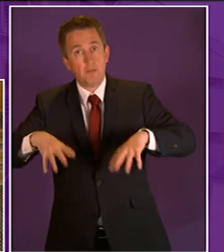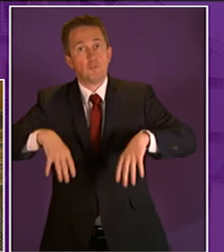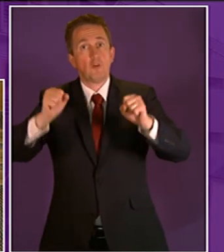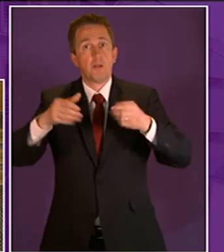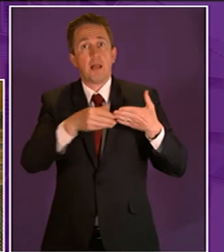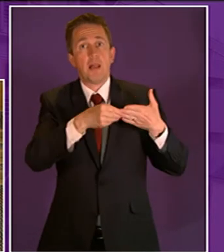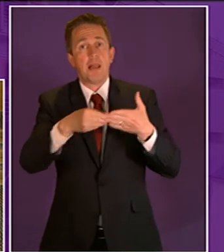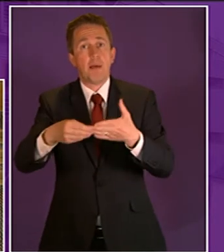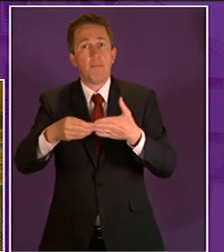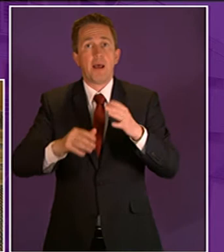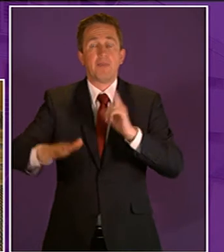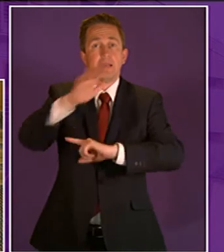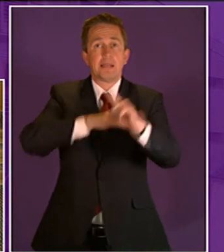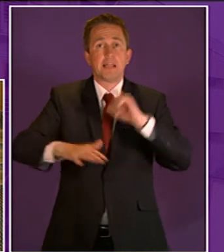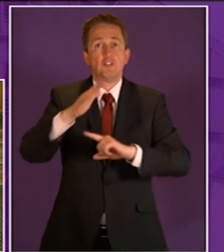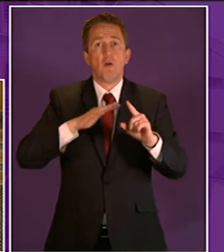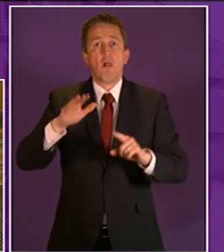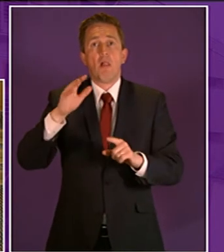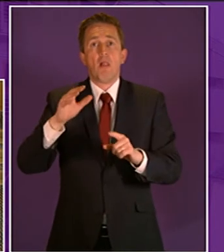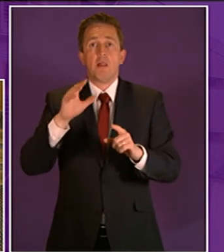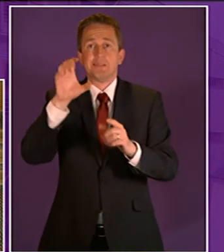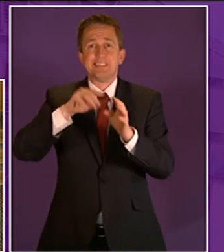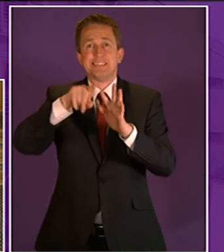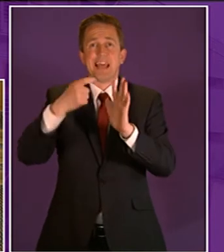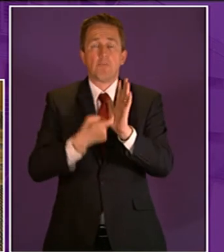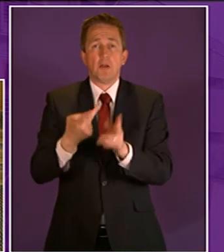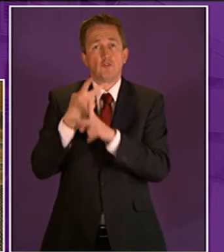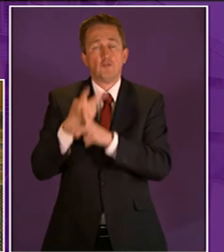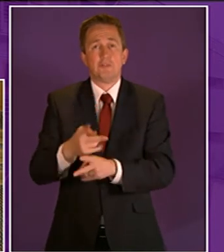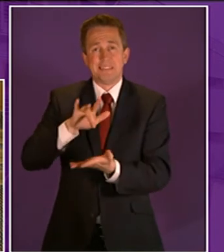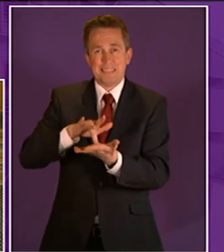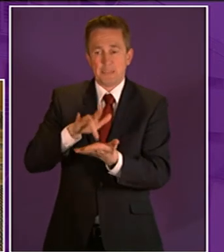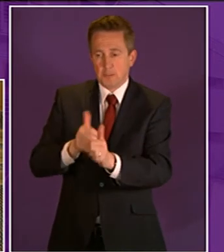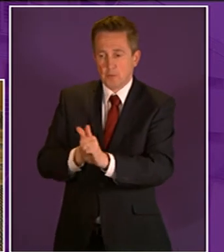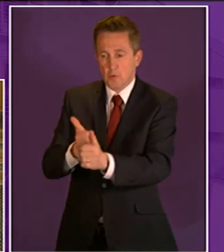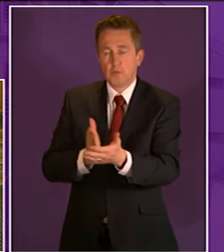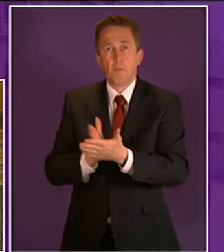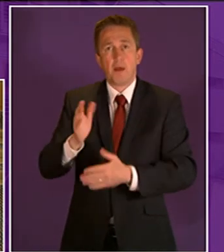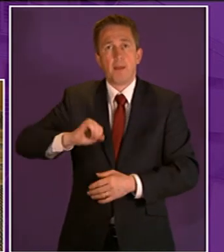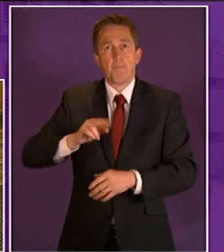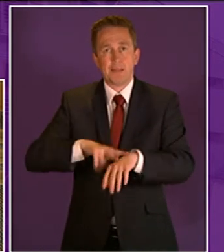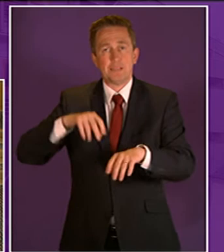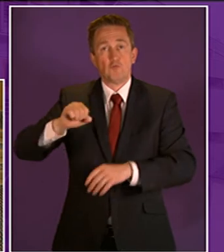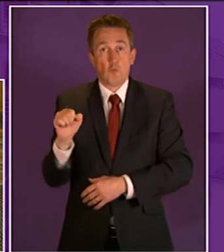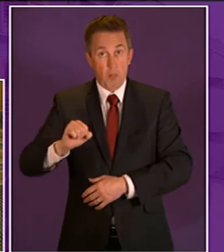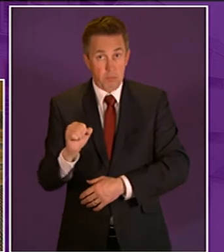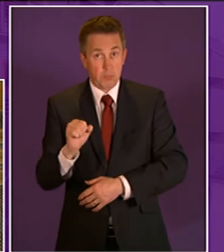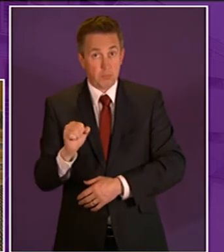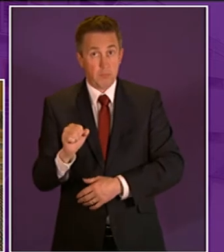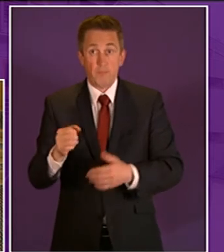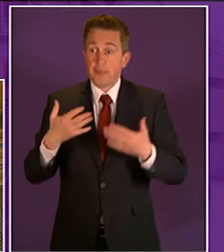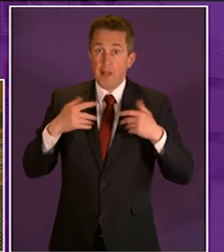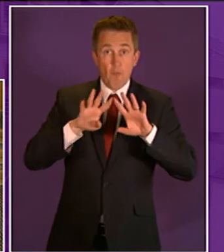the National Cyber Security Centre and supported by Police Scotland. Health boards will fully support